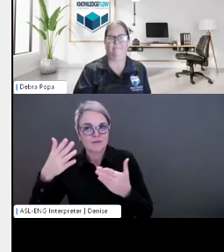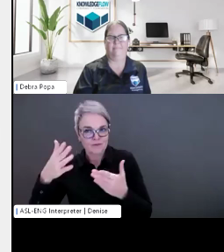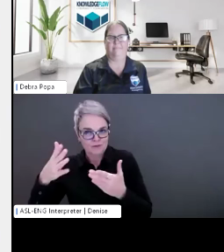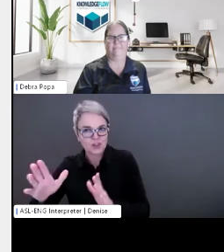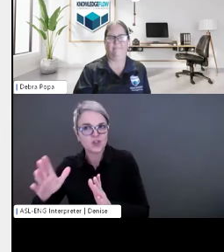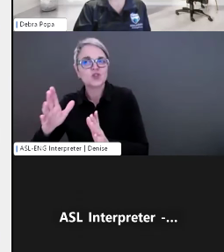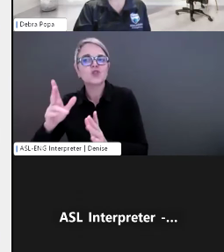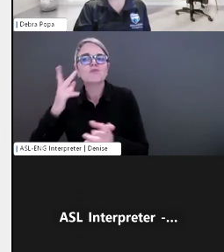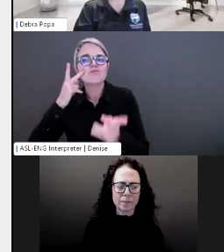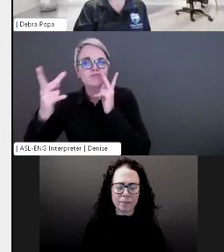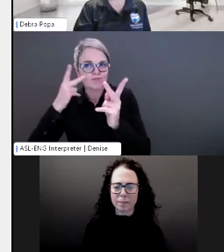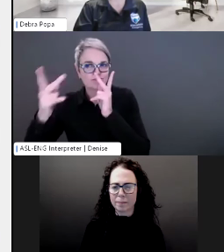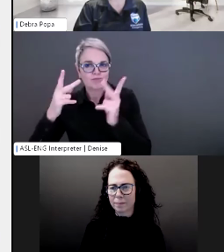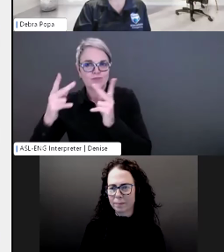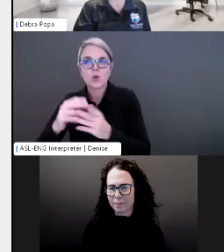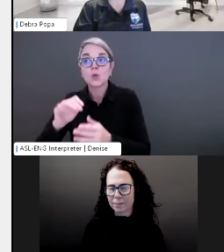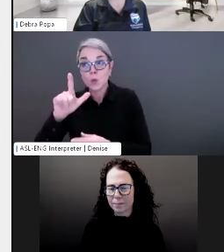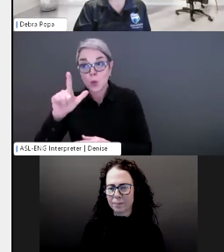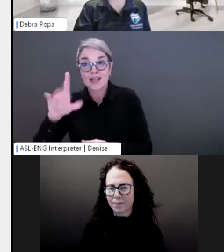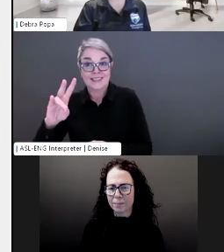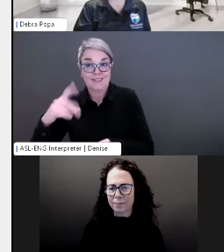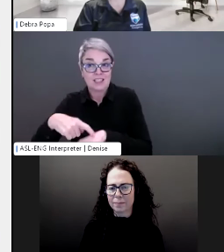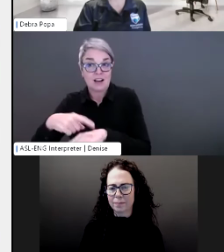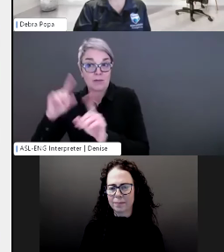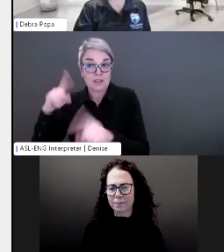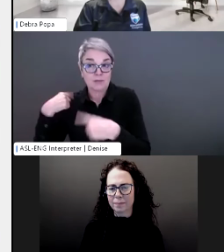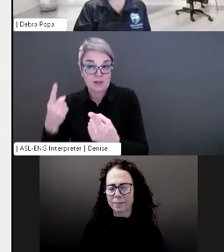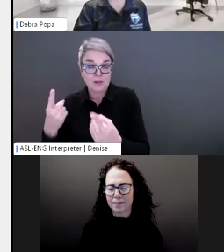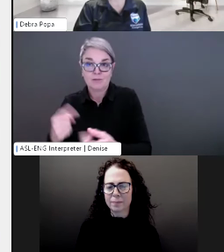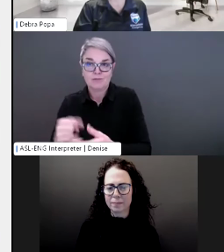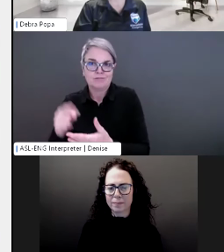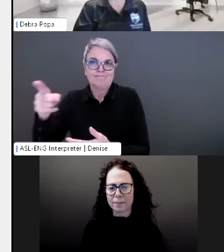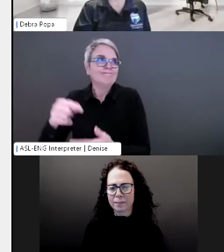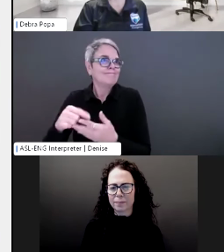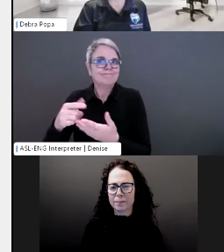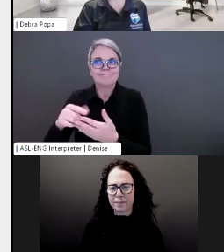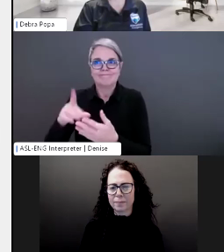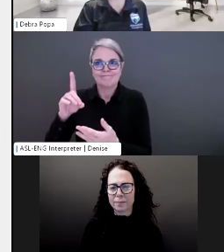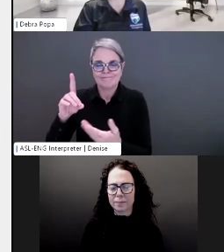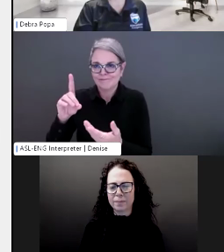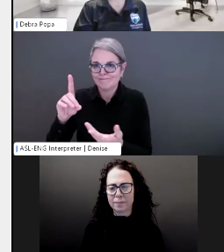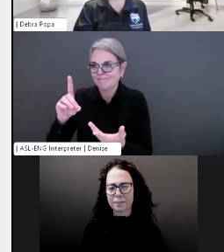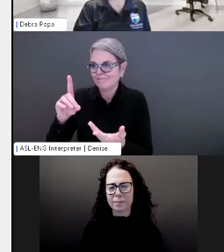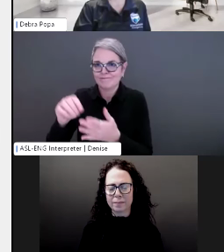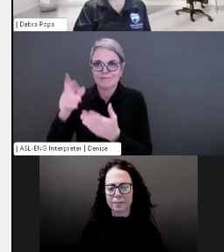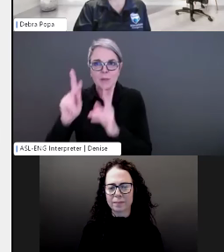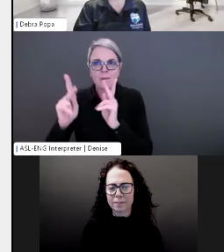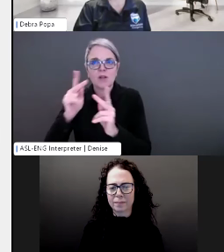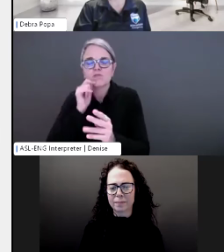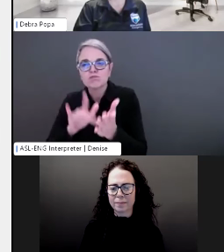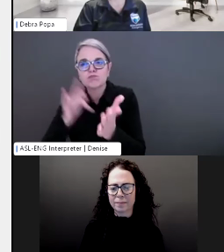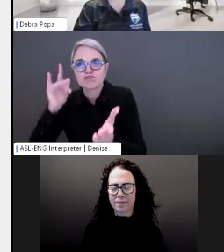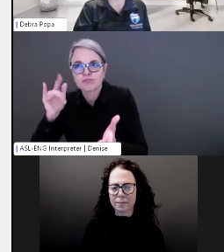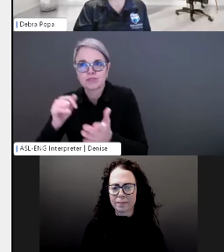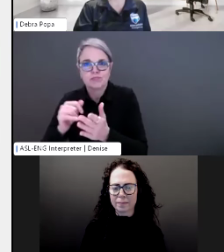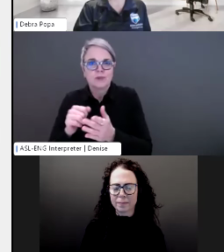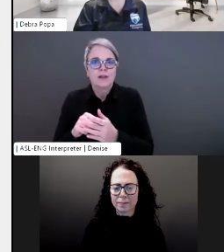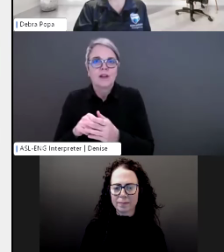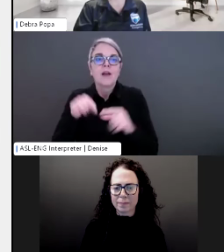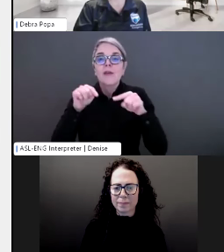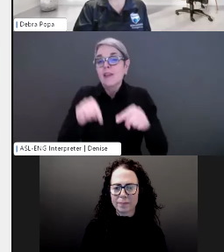part of previous data breaches. So it's a fun thing to do. I still don't want to use it to punch in my actual